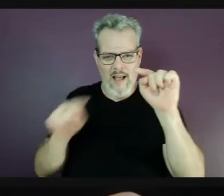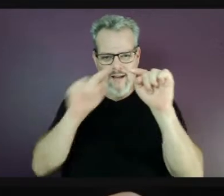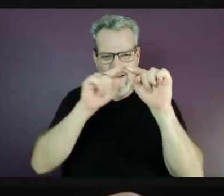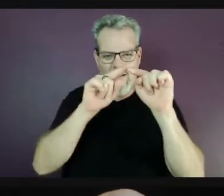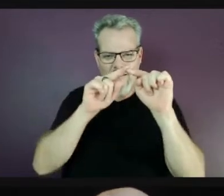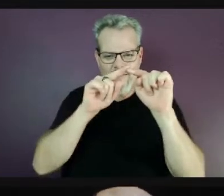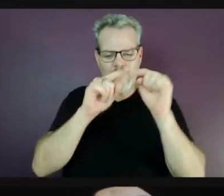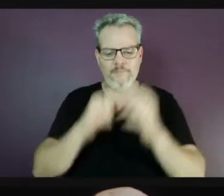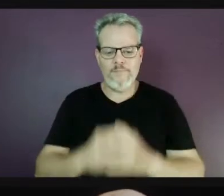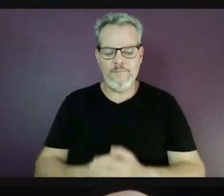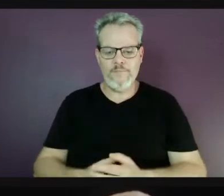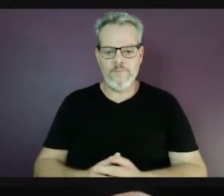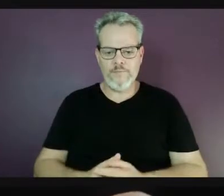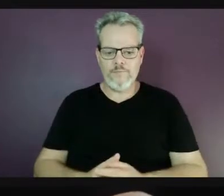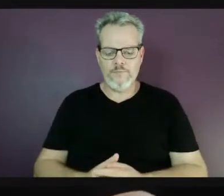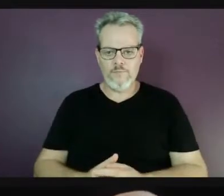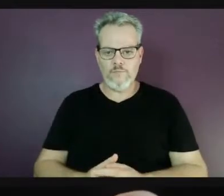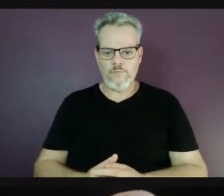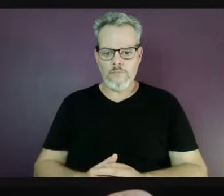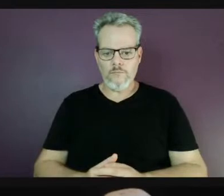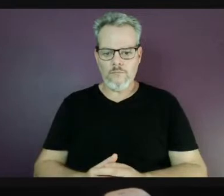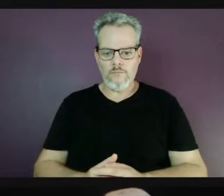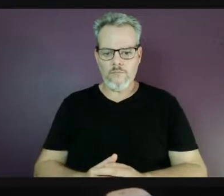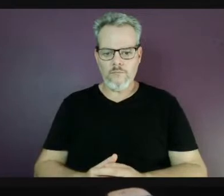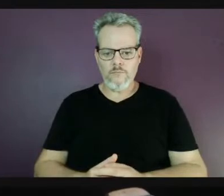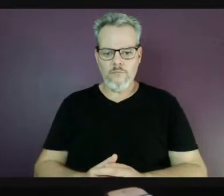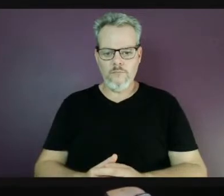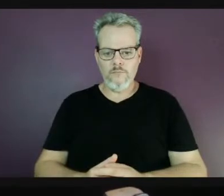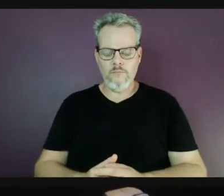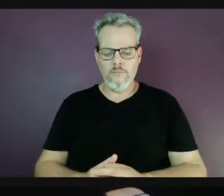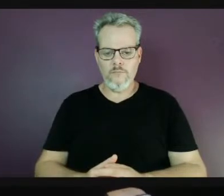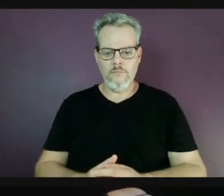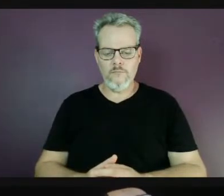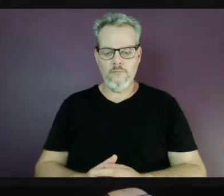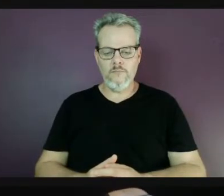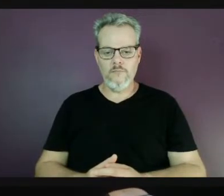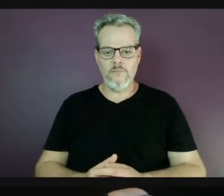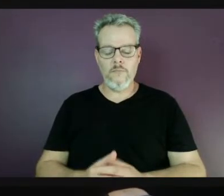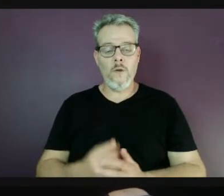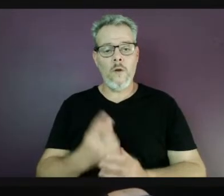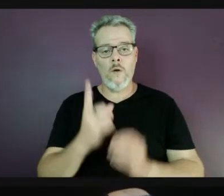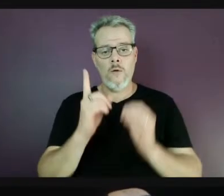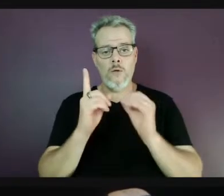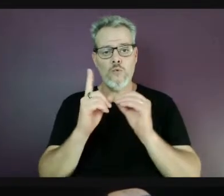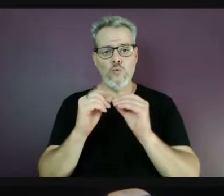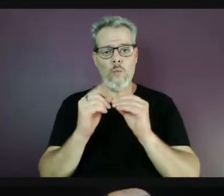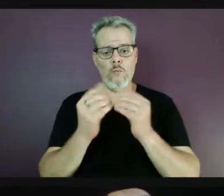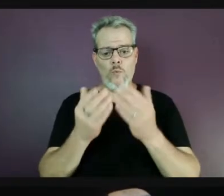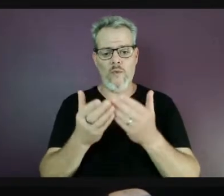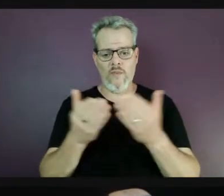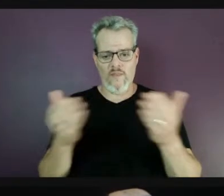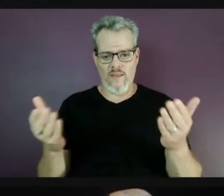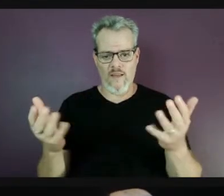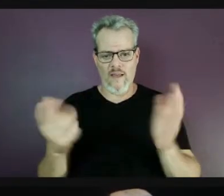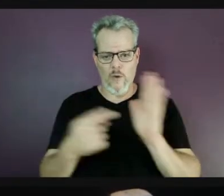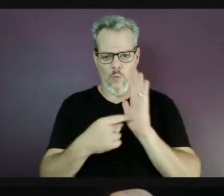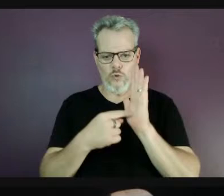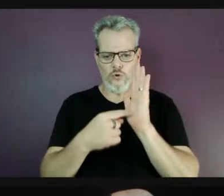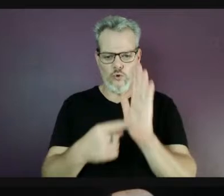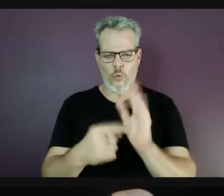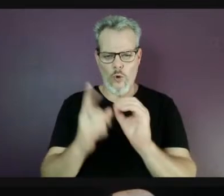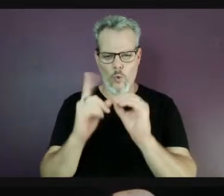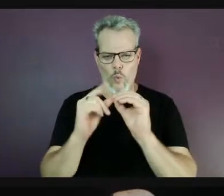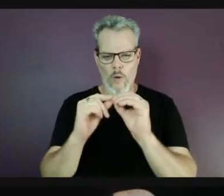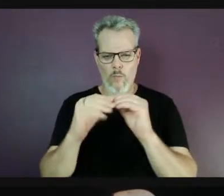there. So that's all the big picture stuff. There's one other thing I wanted to, I can kind of pull it out one other